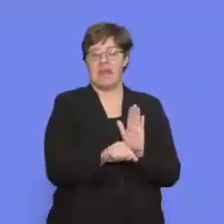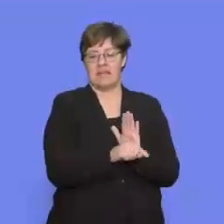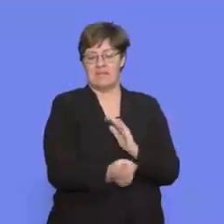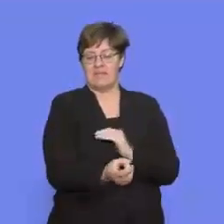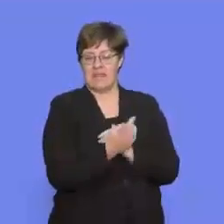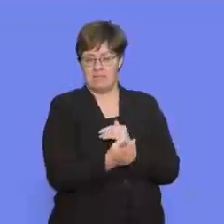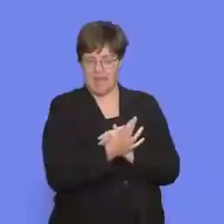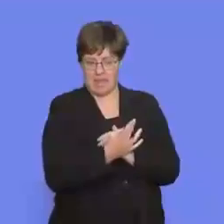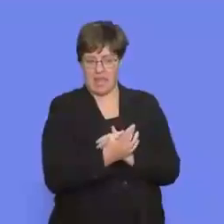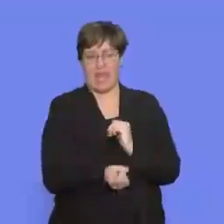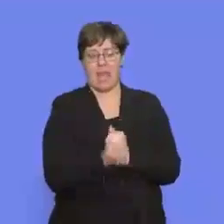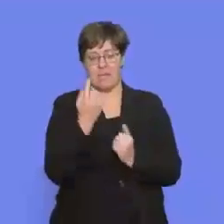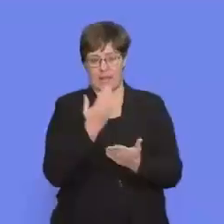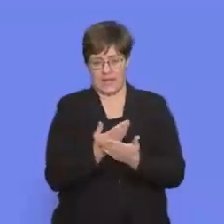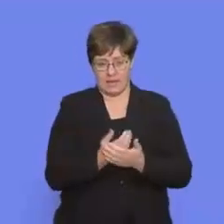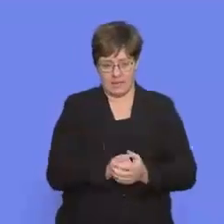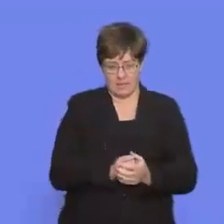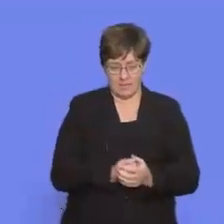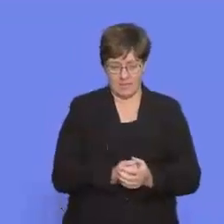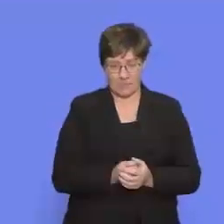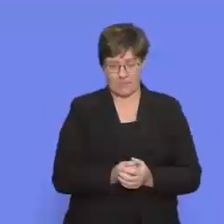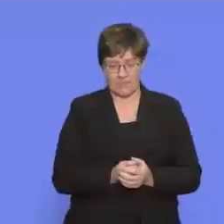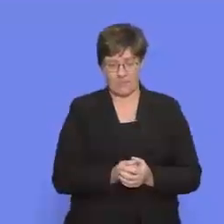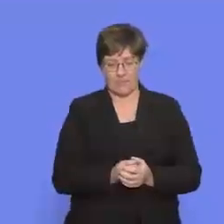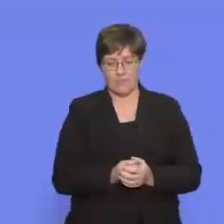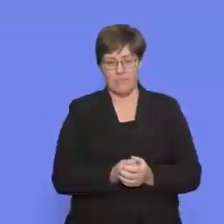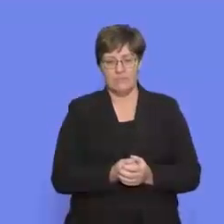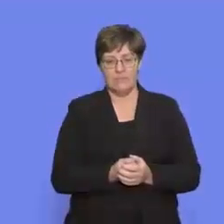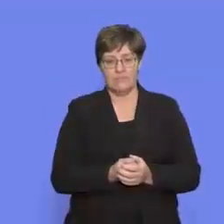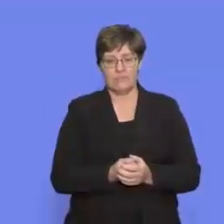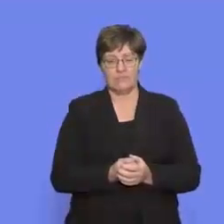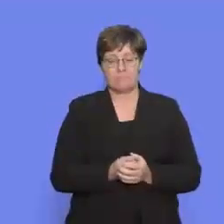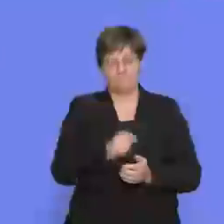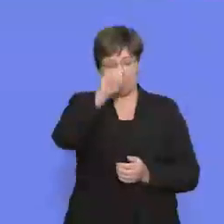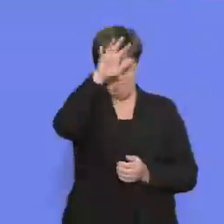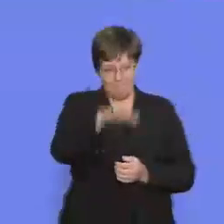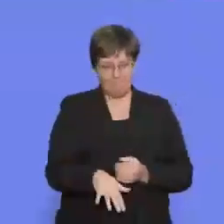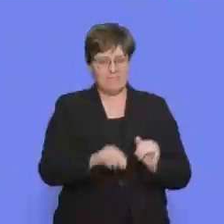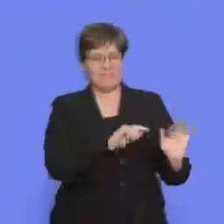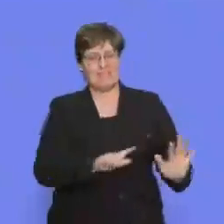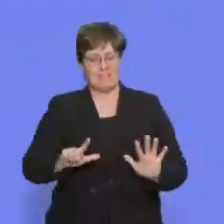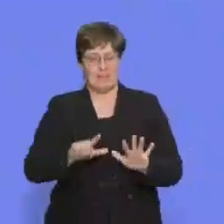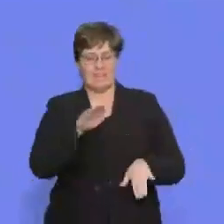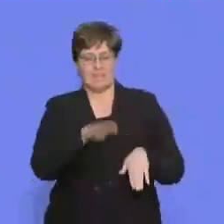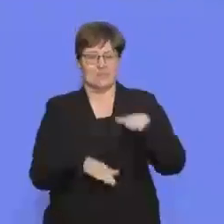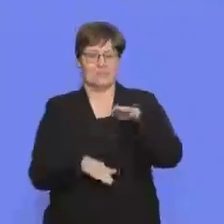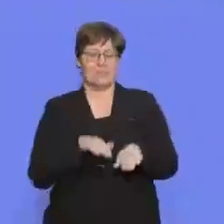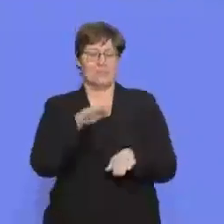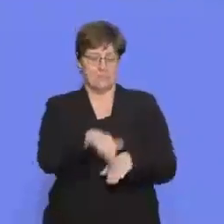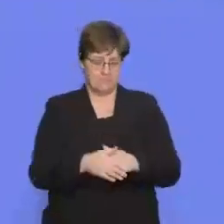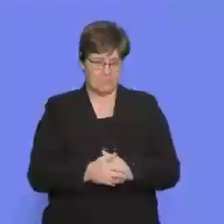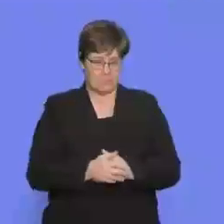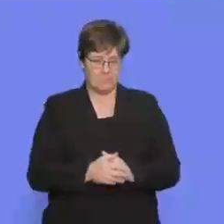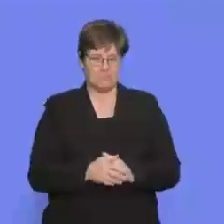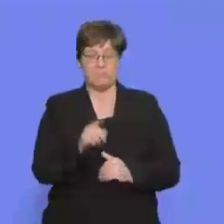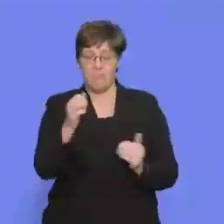mechanism to take place. These are the 7 steps, guys, that you should bear in